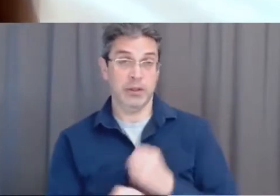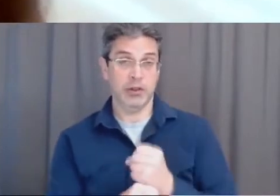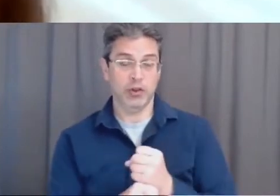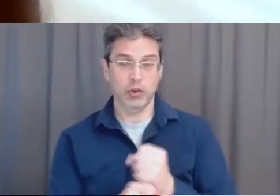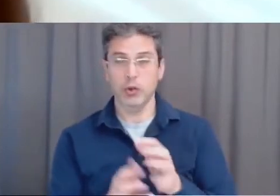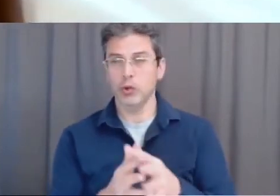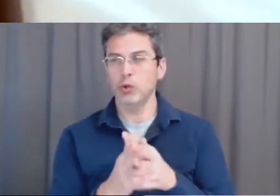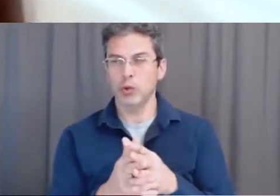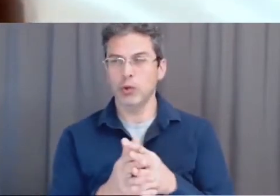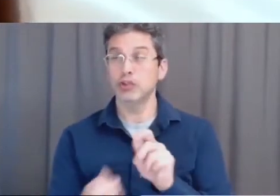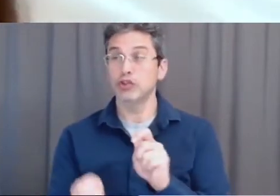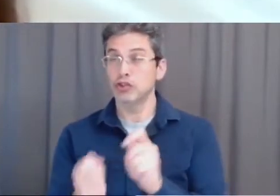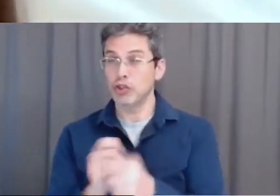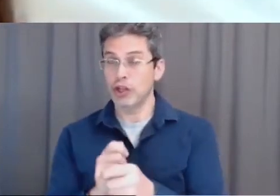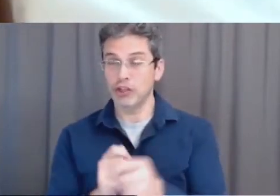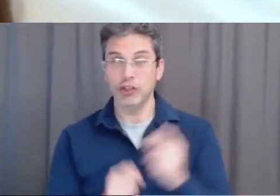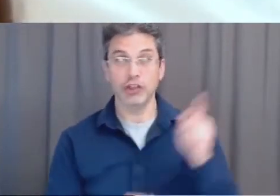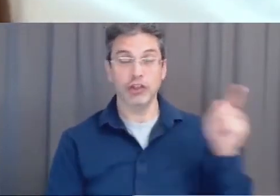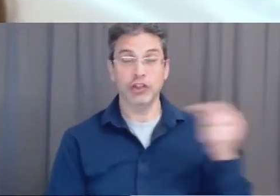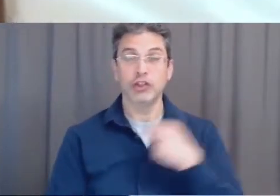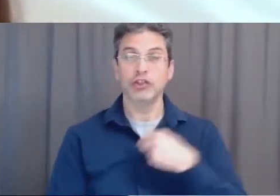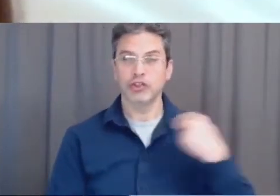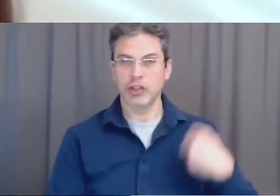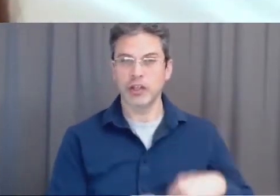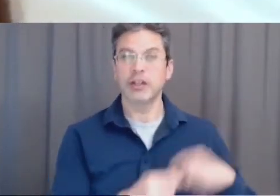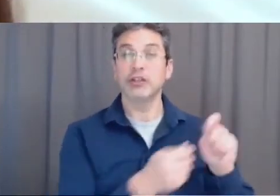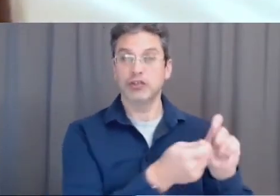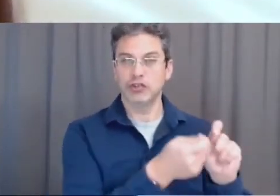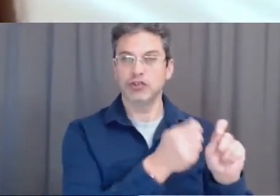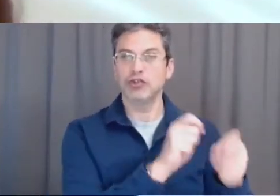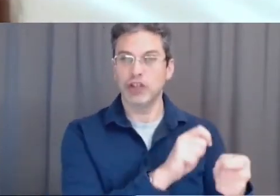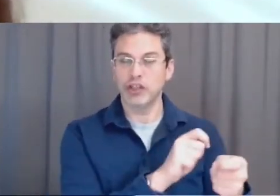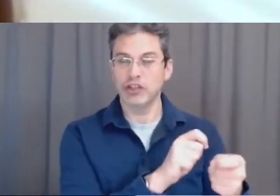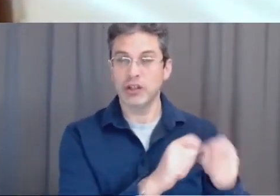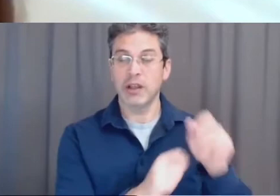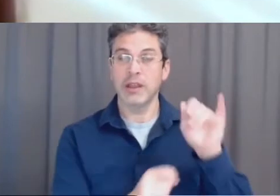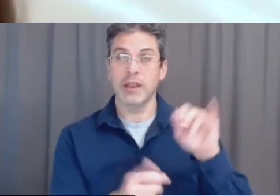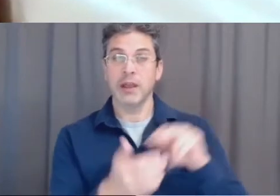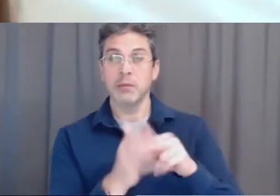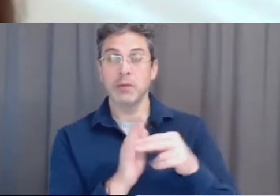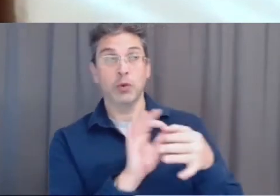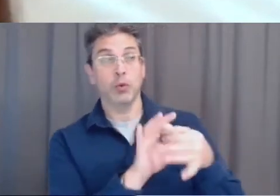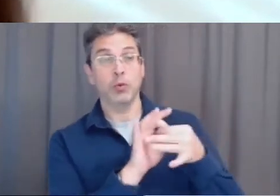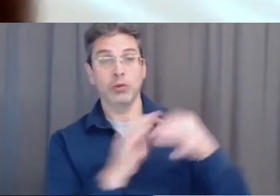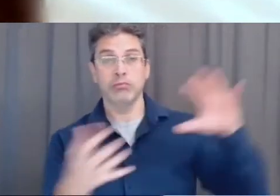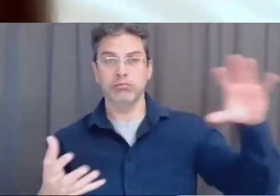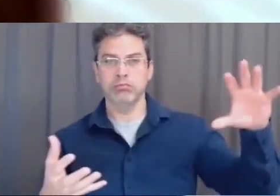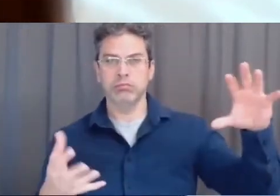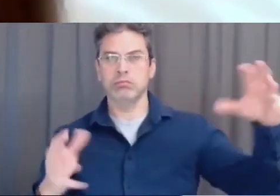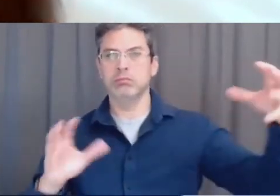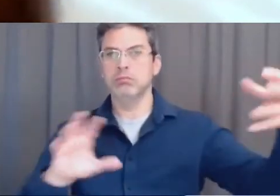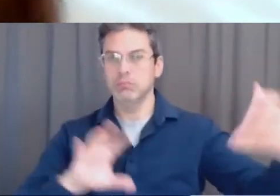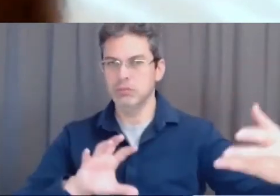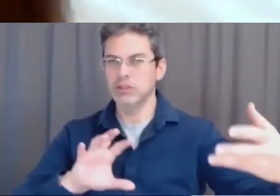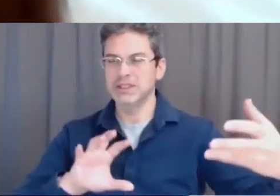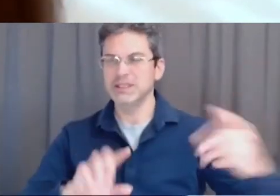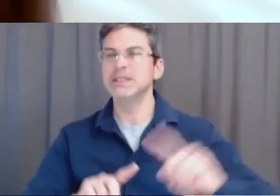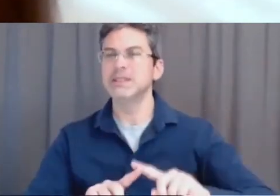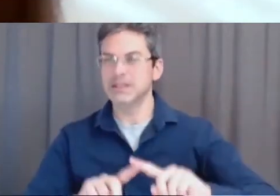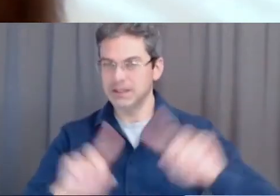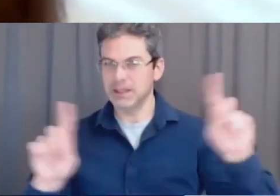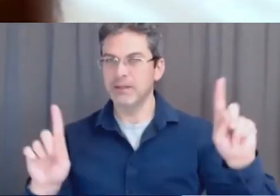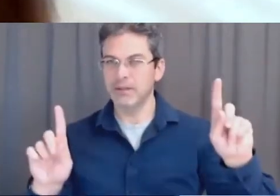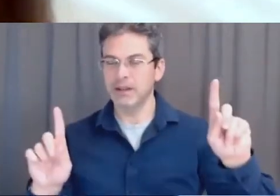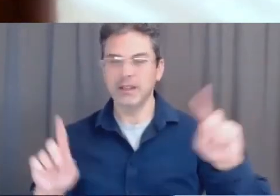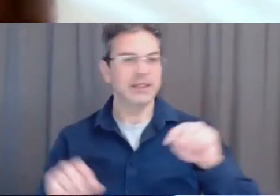and China has changed in ways that have fundamentally shifted the dynamics of the relationship. So we're not in the same